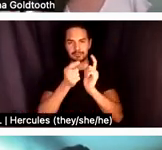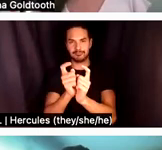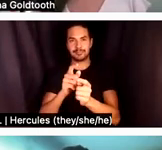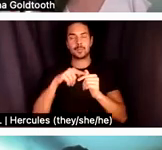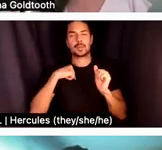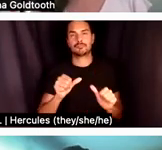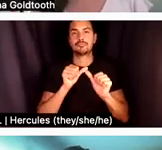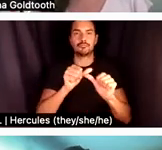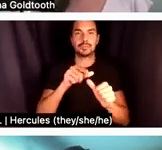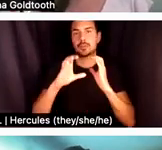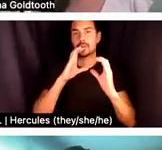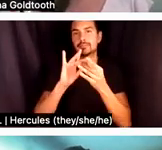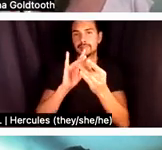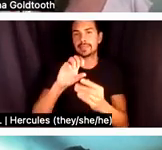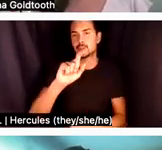continue.